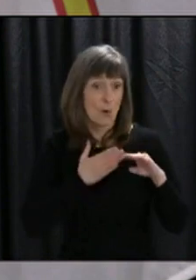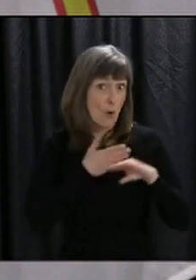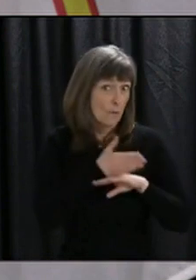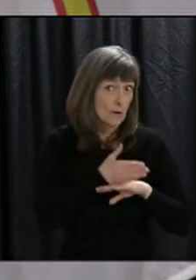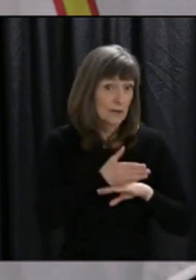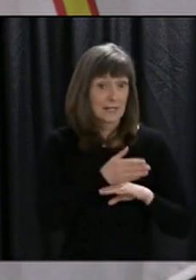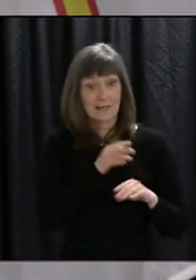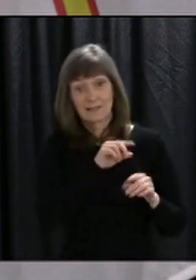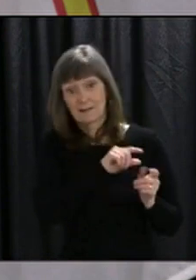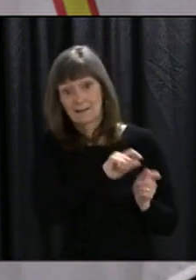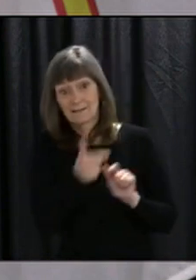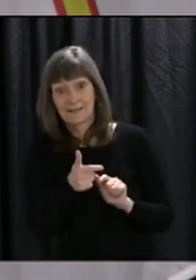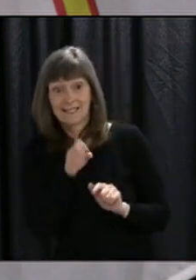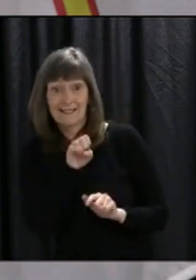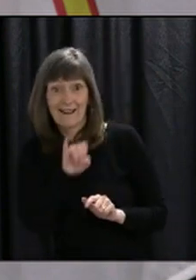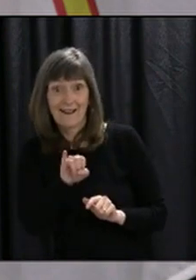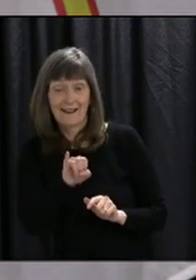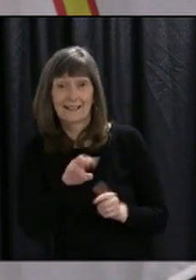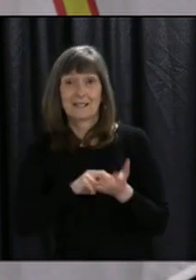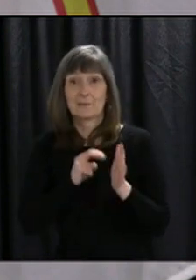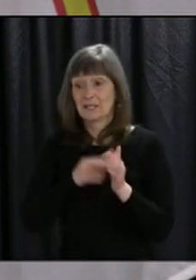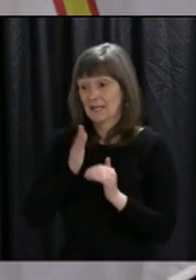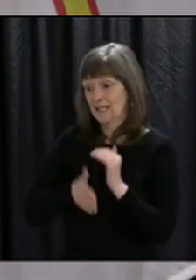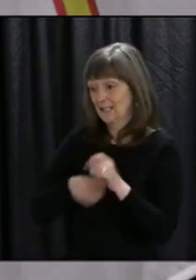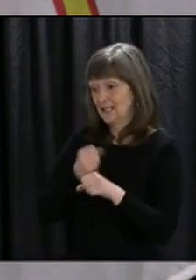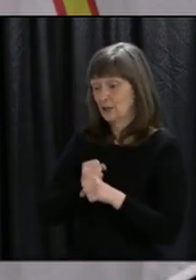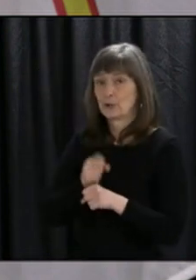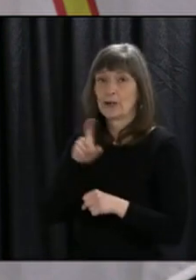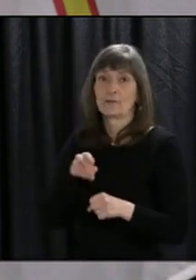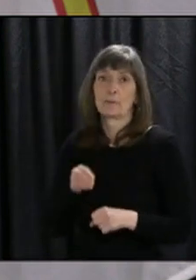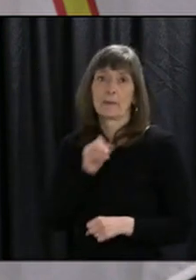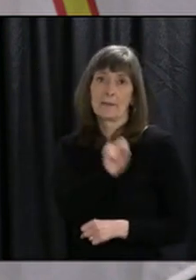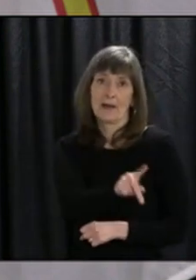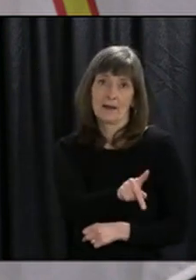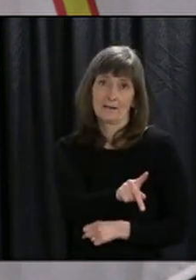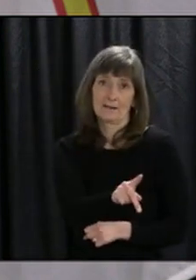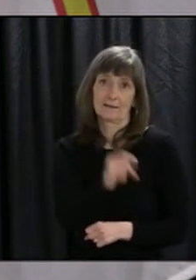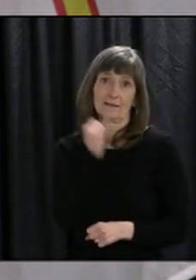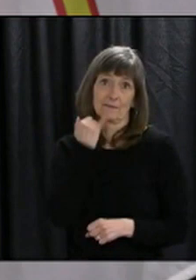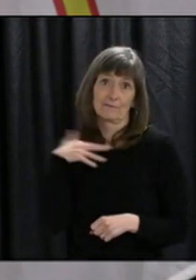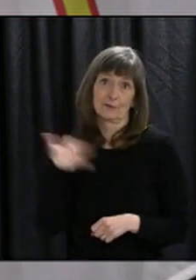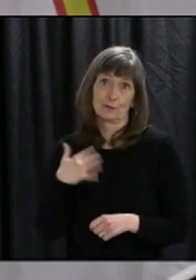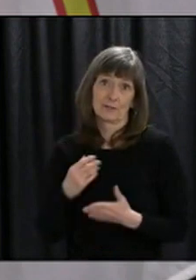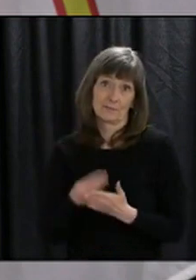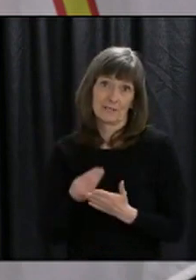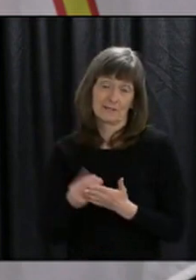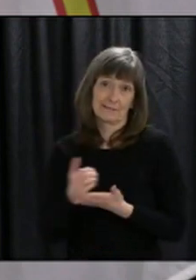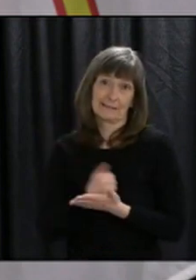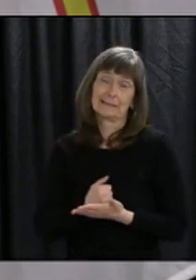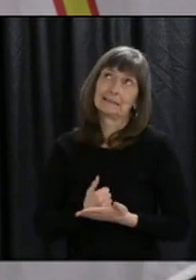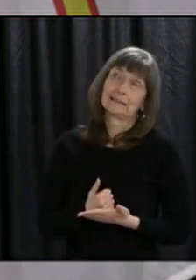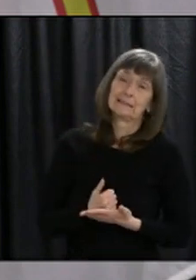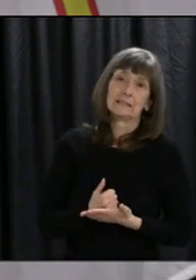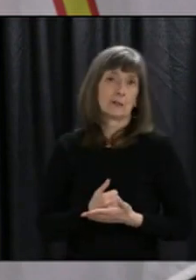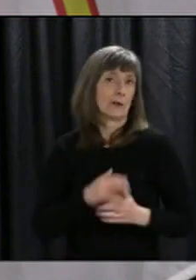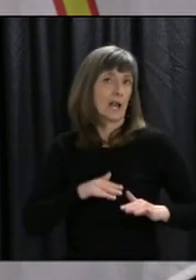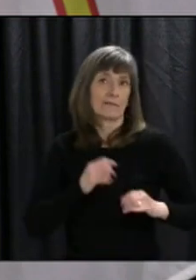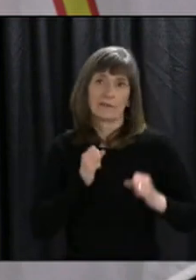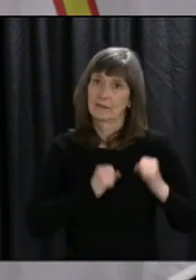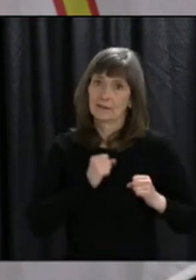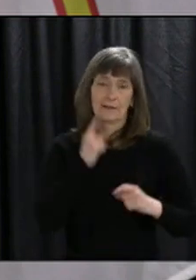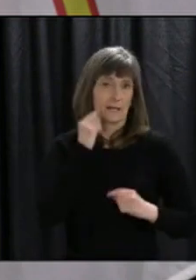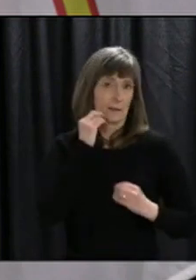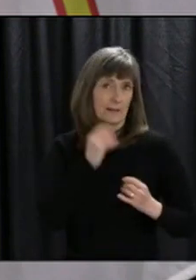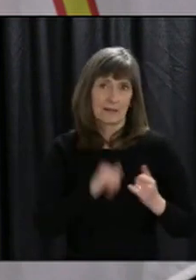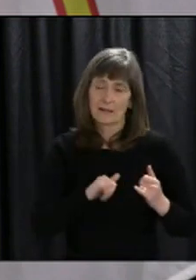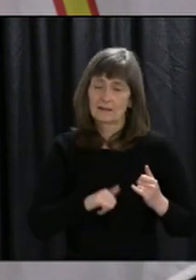not something that we're looking at to imposing within our own public sector. We still have, quite a few people working. We have, if you look